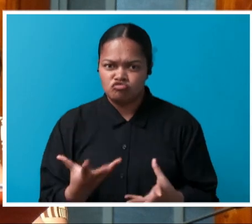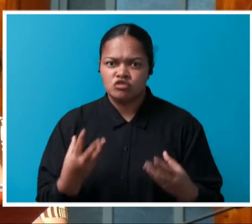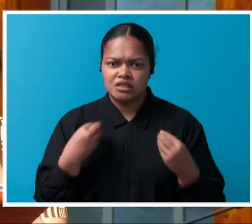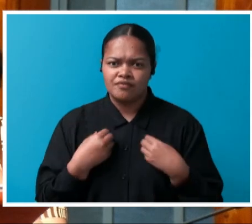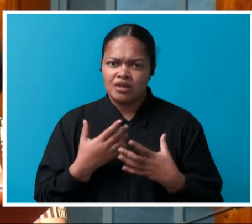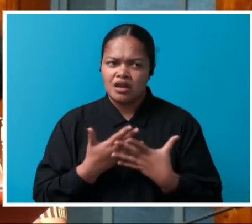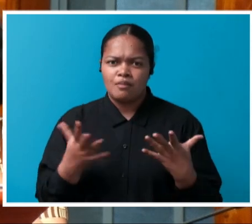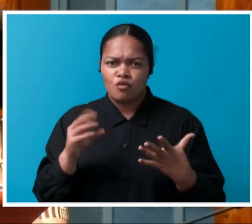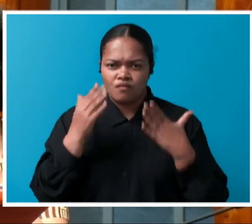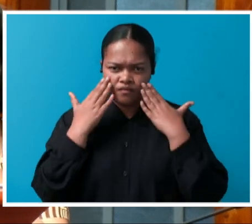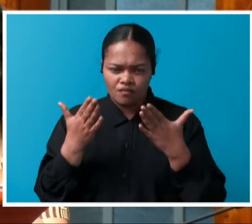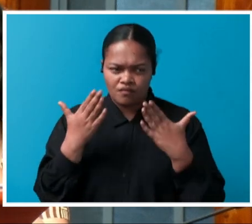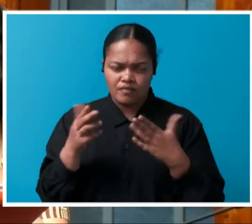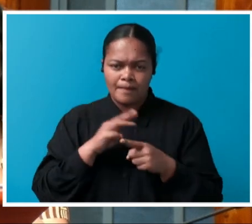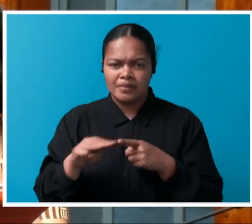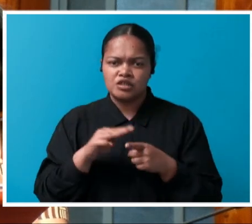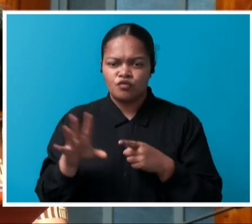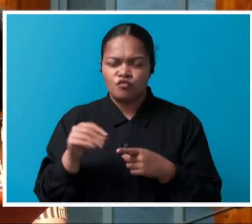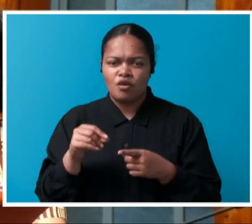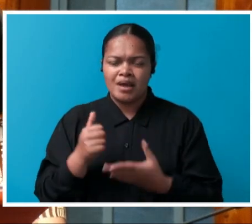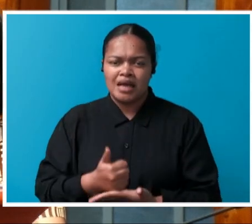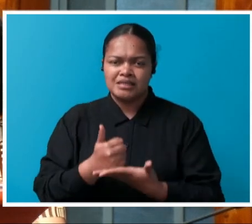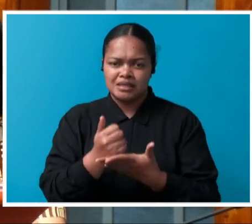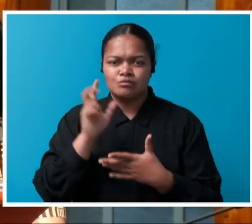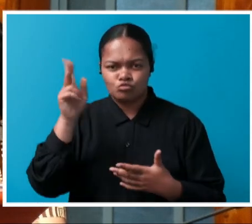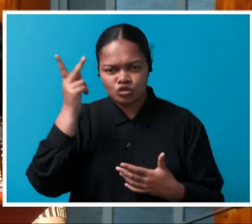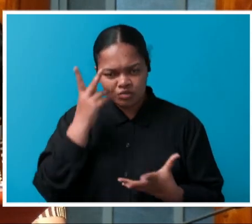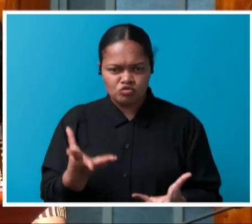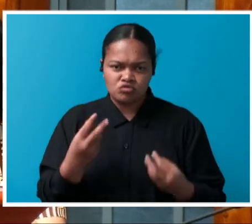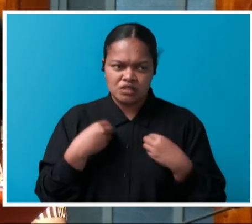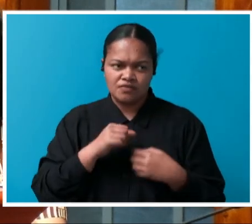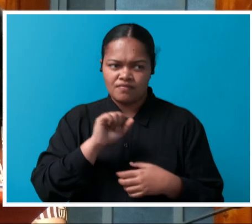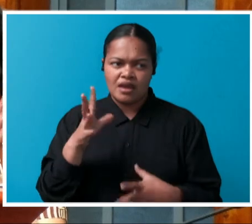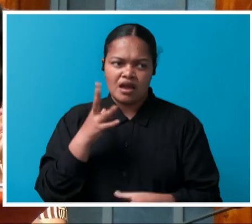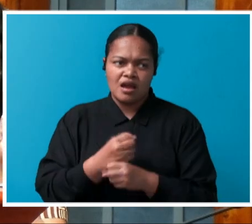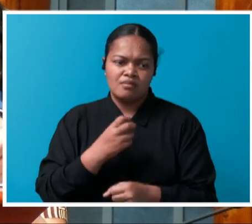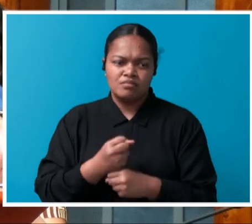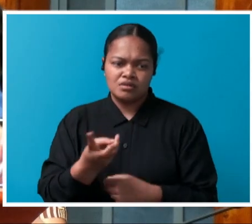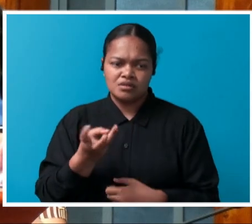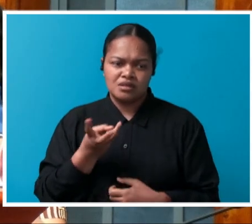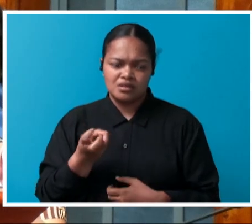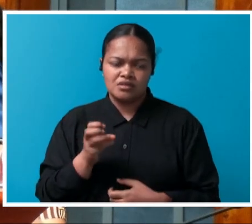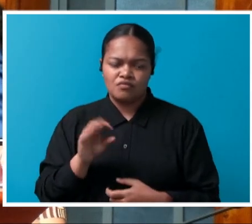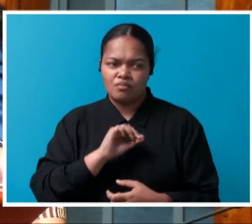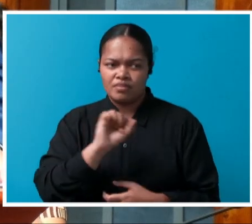of appreciation messages from the assistant principals who have received their upgraded salary in their pay.